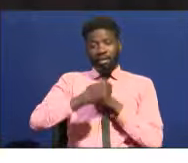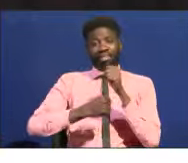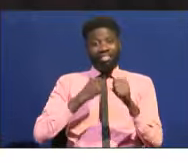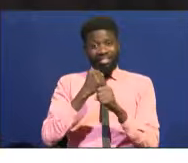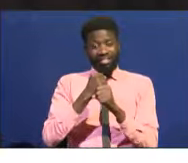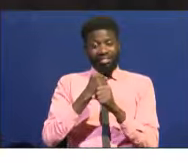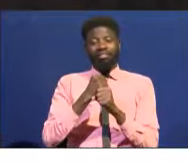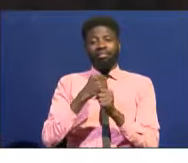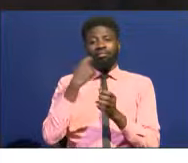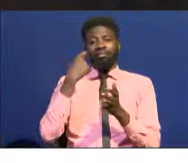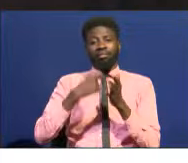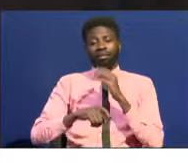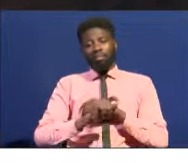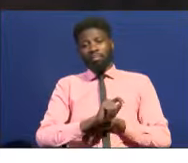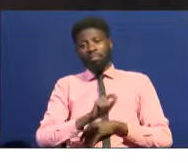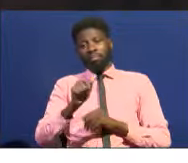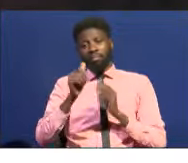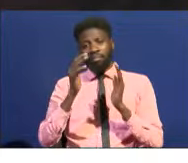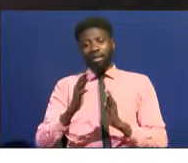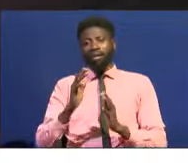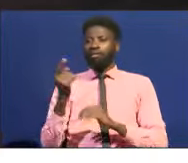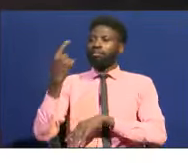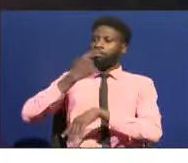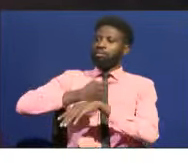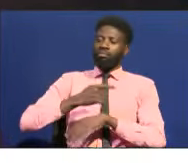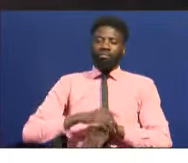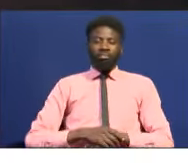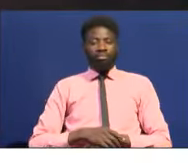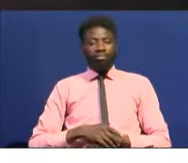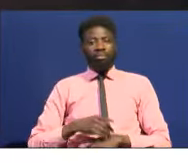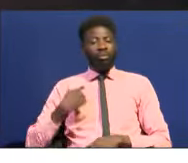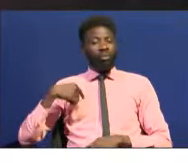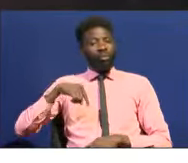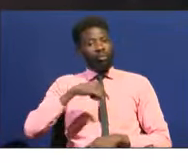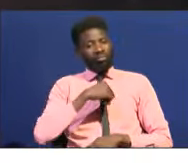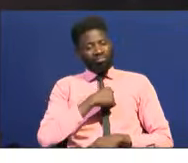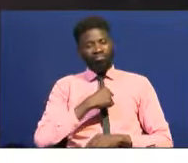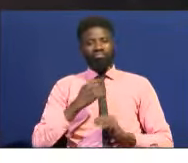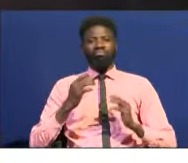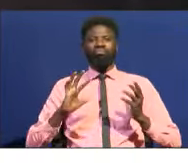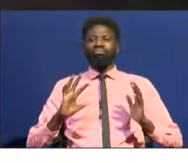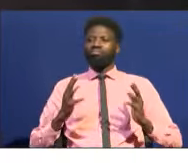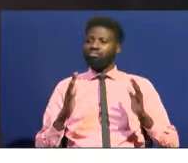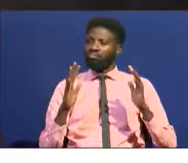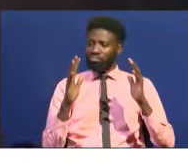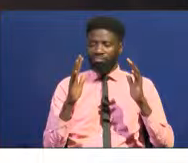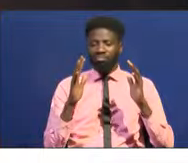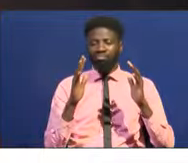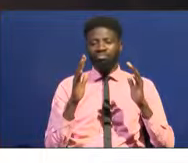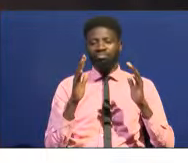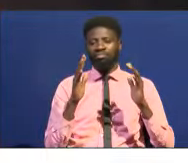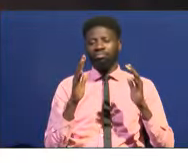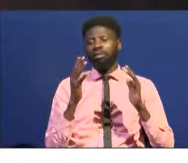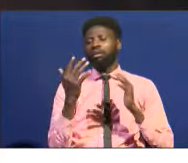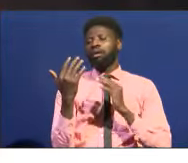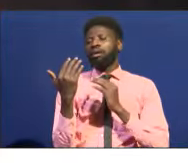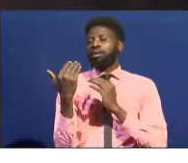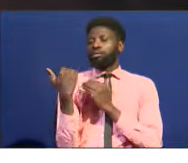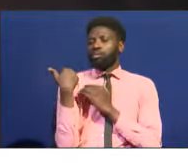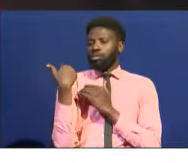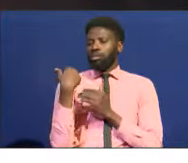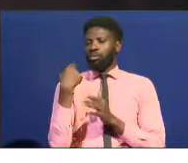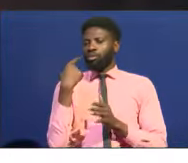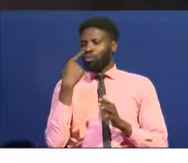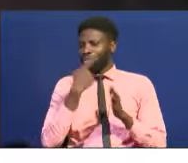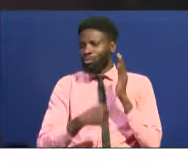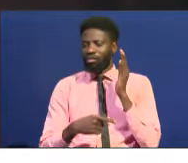The day provides an opportunity for us to celebrate a key national duty of tax paying. This